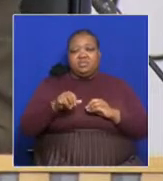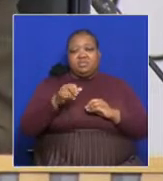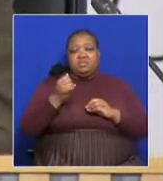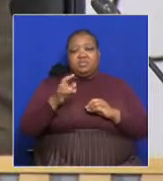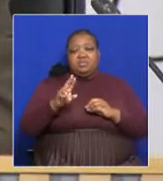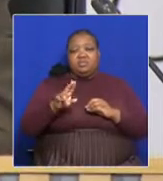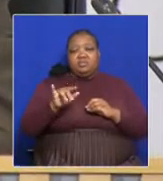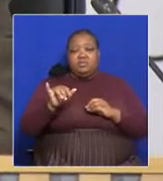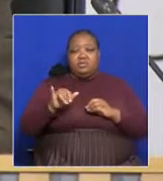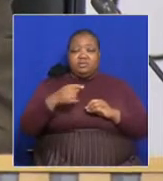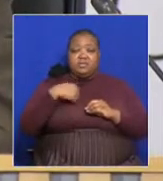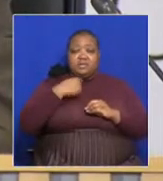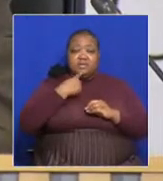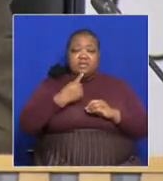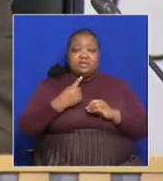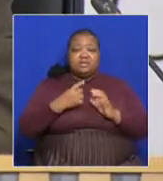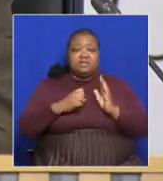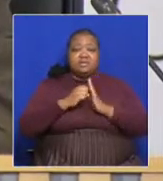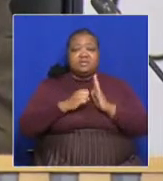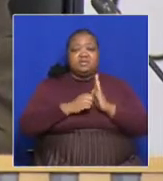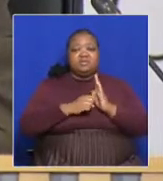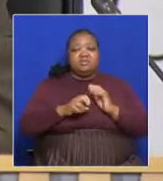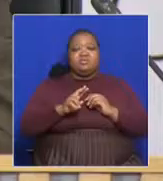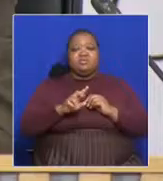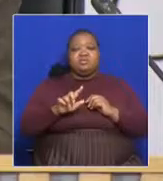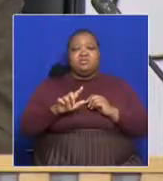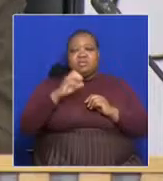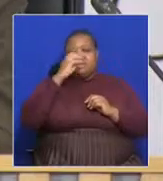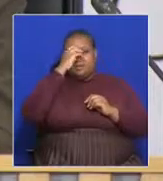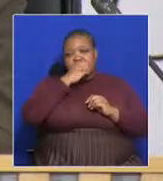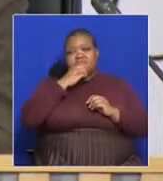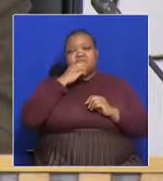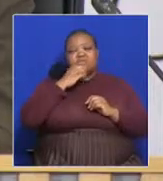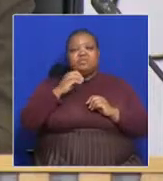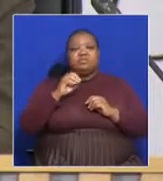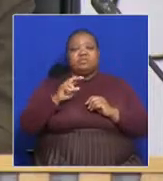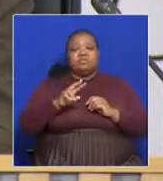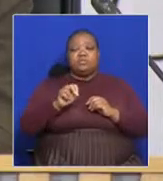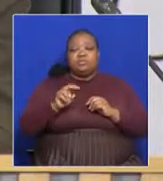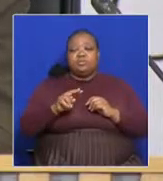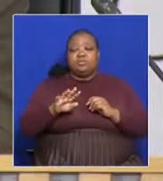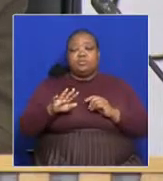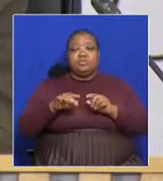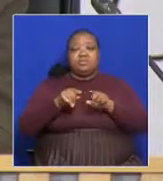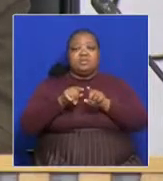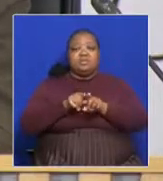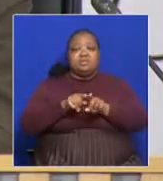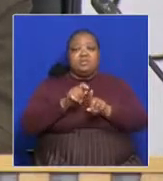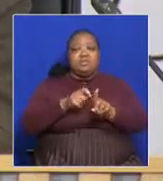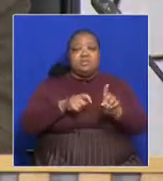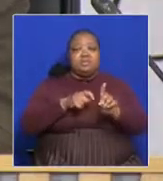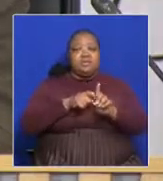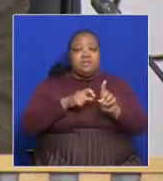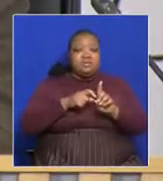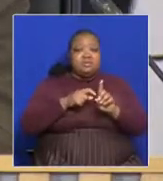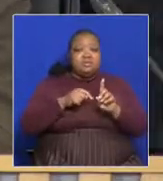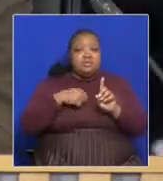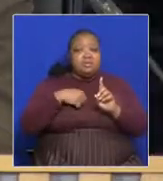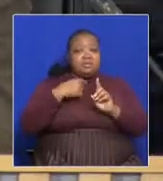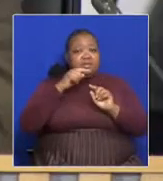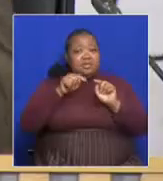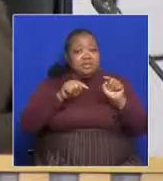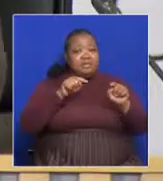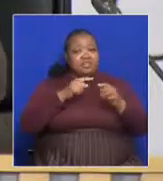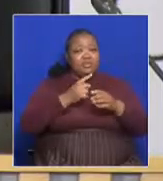statement is taken on the 27th of October 2025 by the very same individual that I am alleging is always taking shoddy